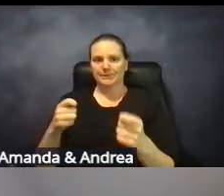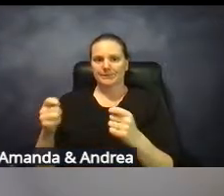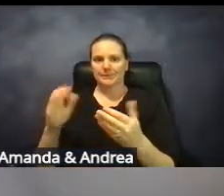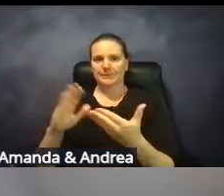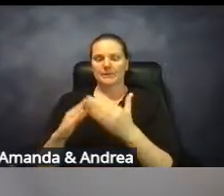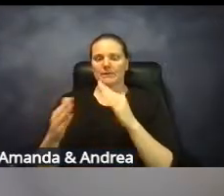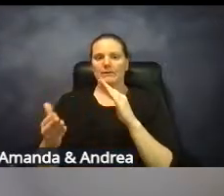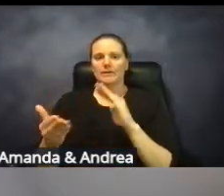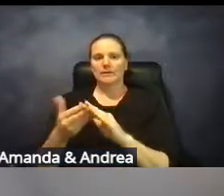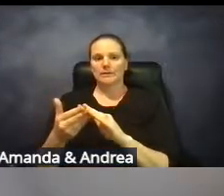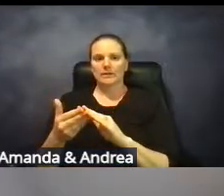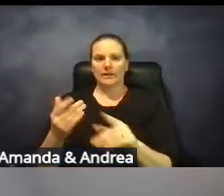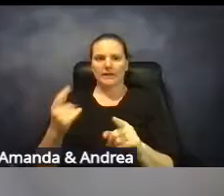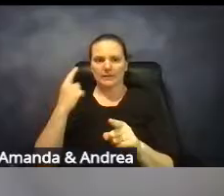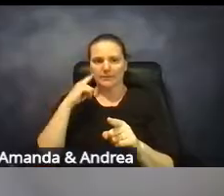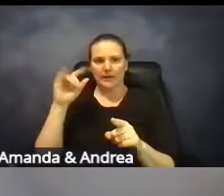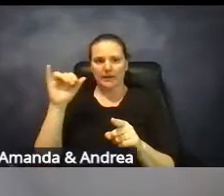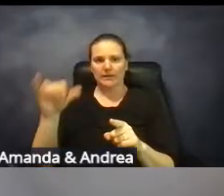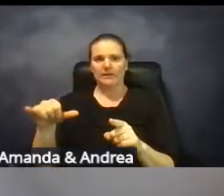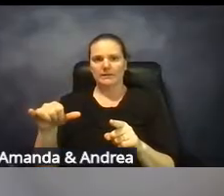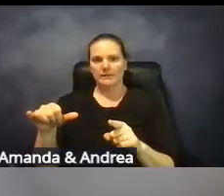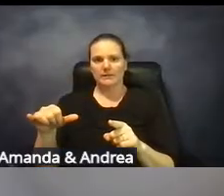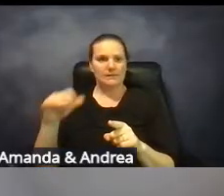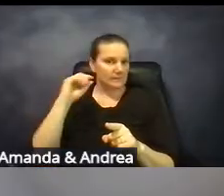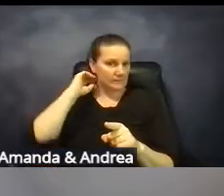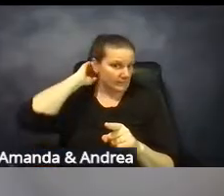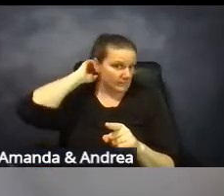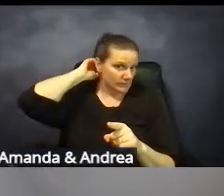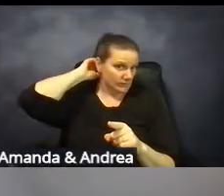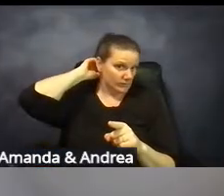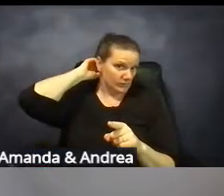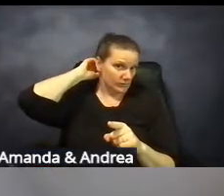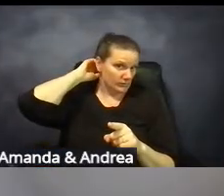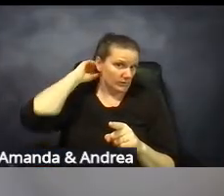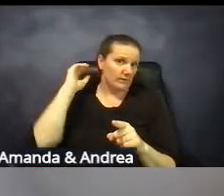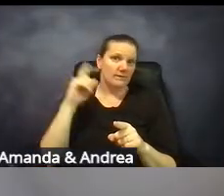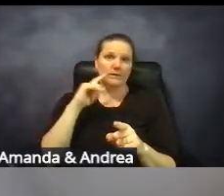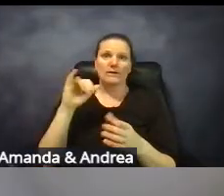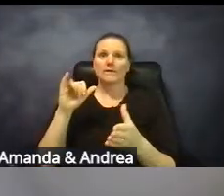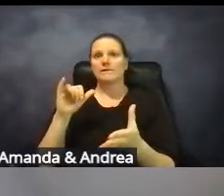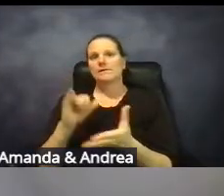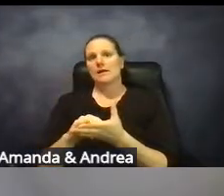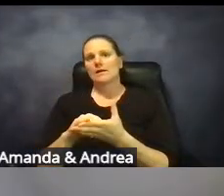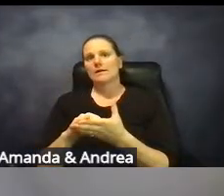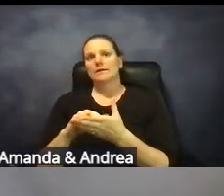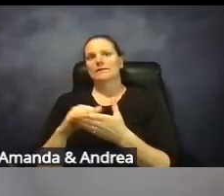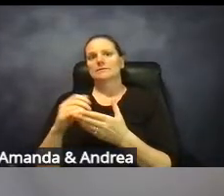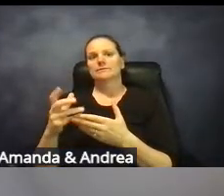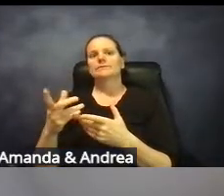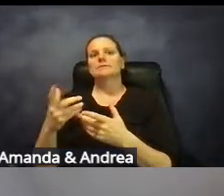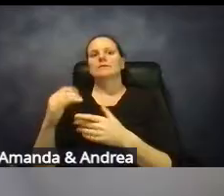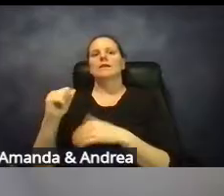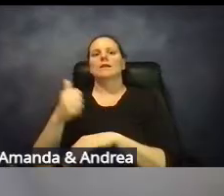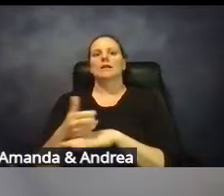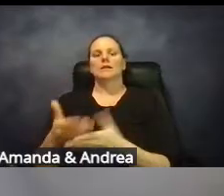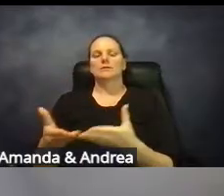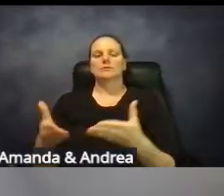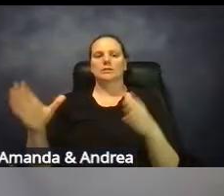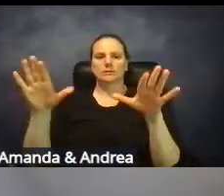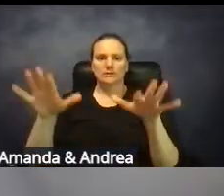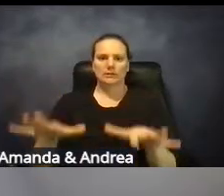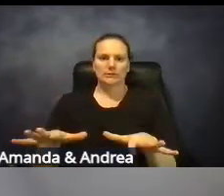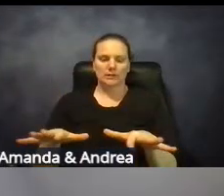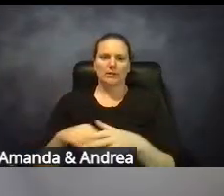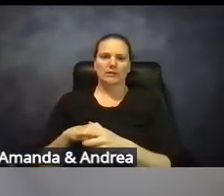wanted, as someone who got to sit through a lot of these meetings, they were really great. And I know that with the group sunsetting, it's really going